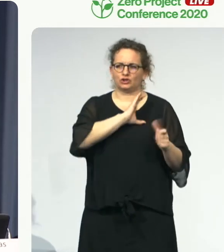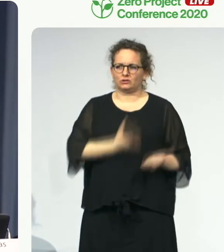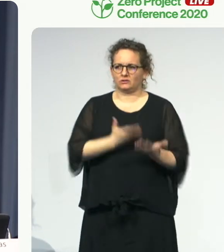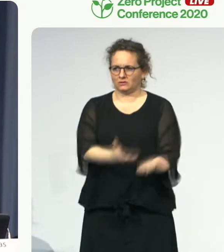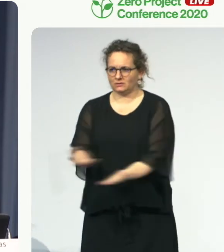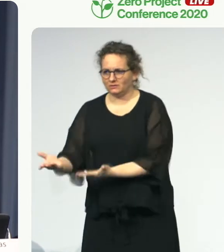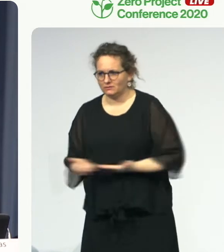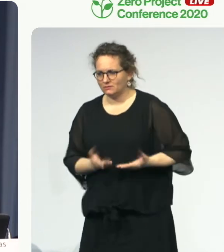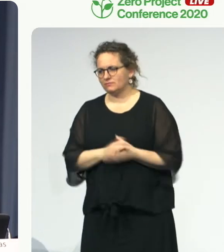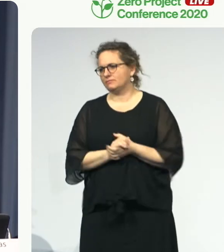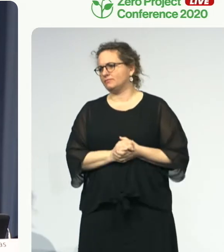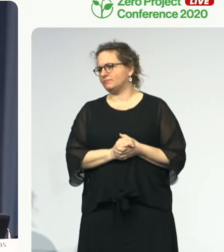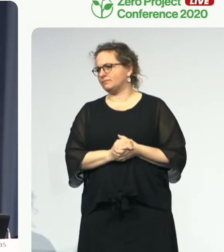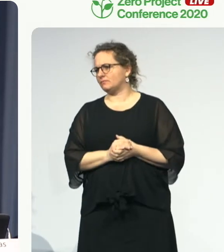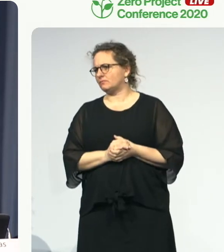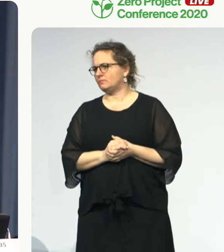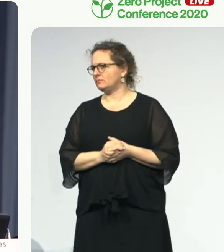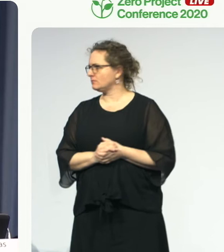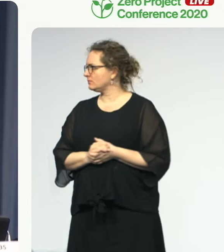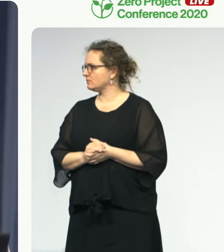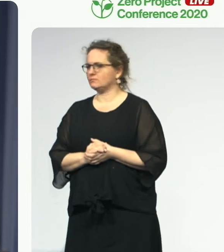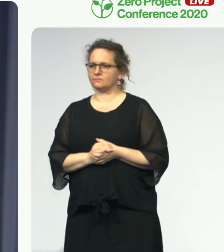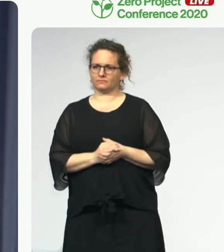Thank you very much for those quick introductions.